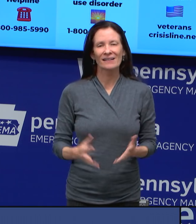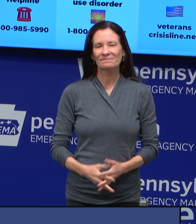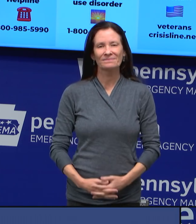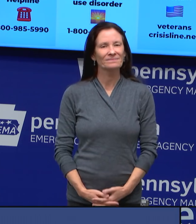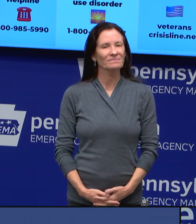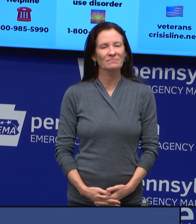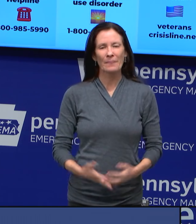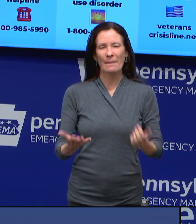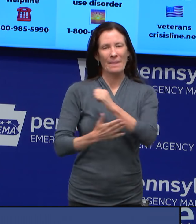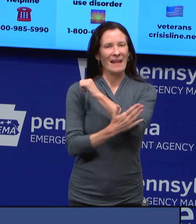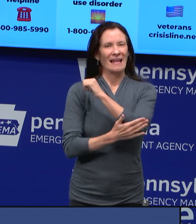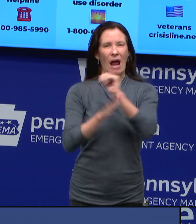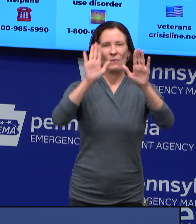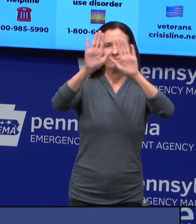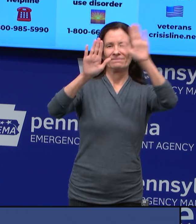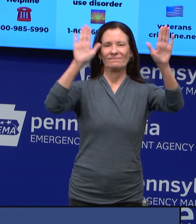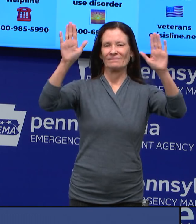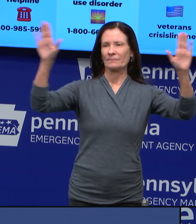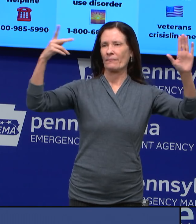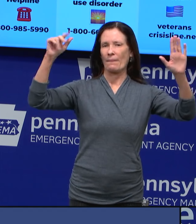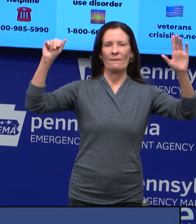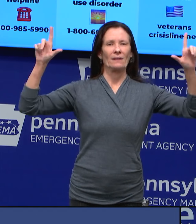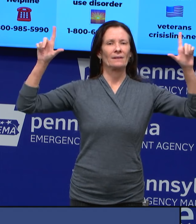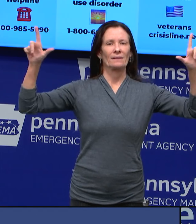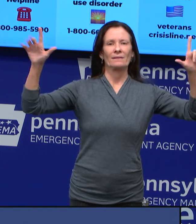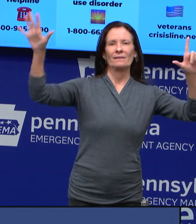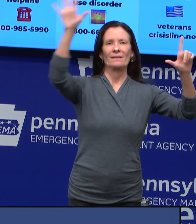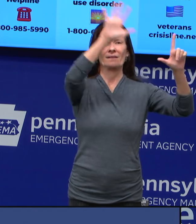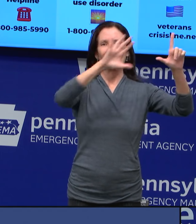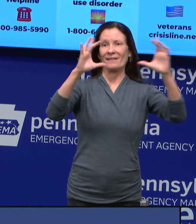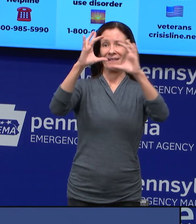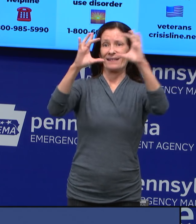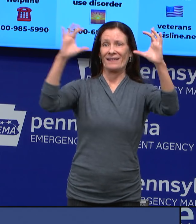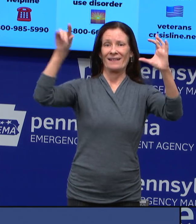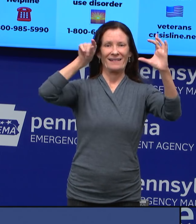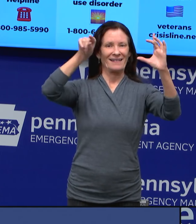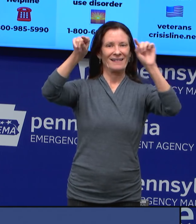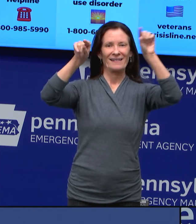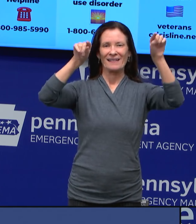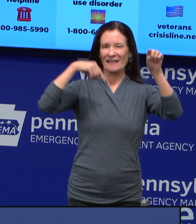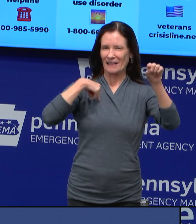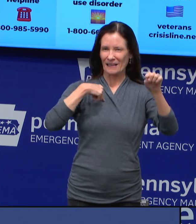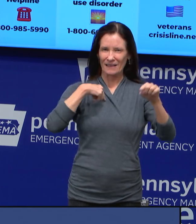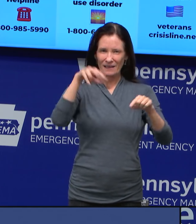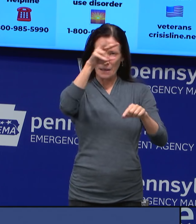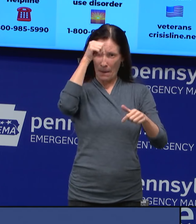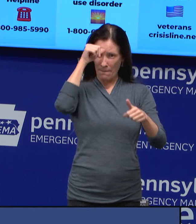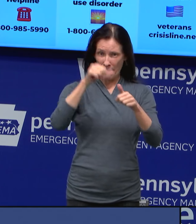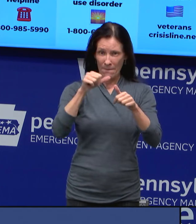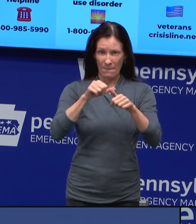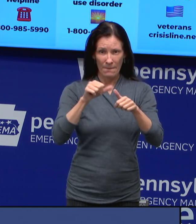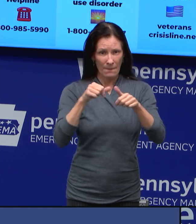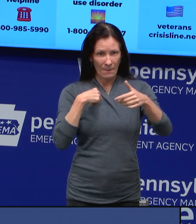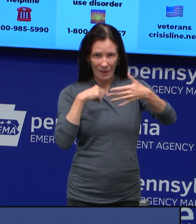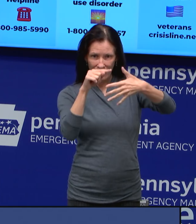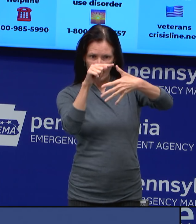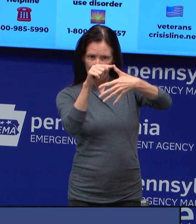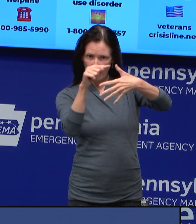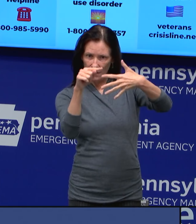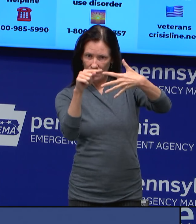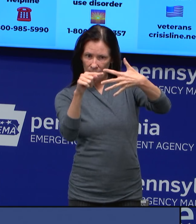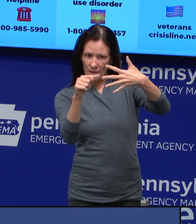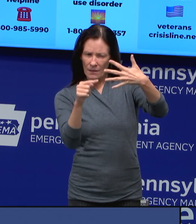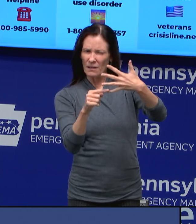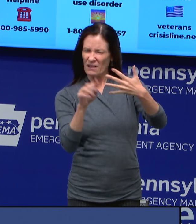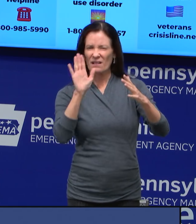want to emphasize this metric too much. How to calculate the metric is on our website, and we'll be looking at in